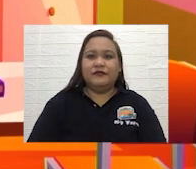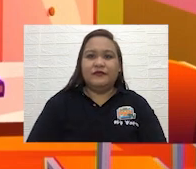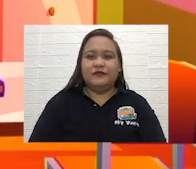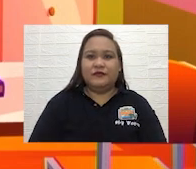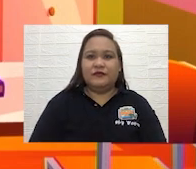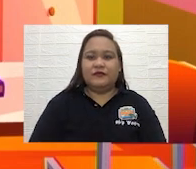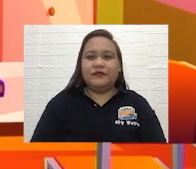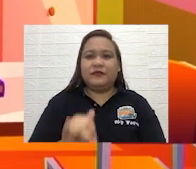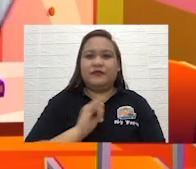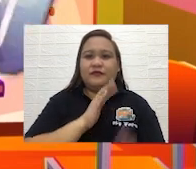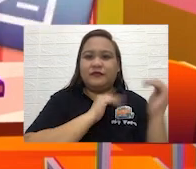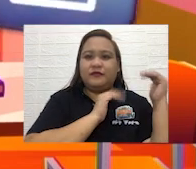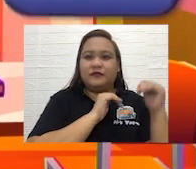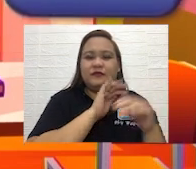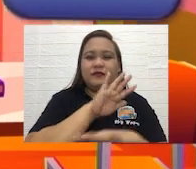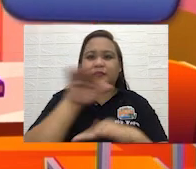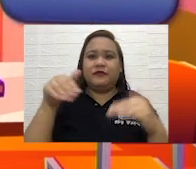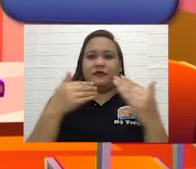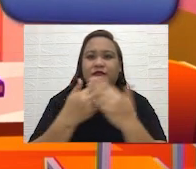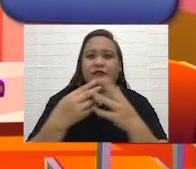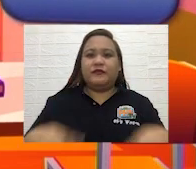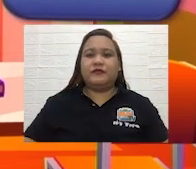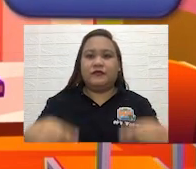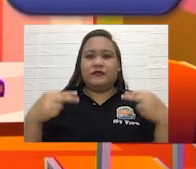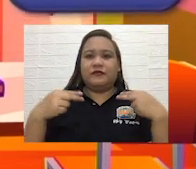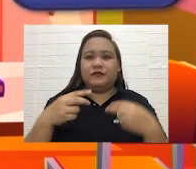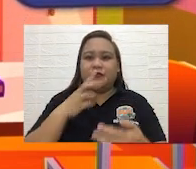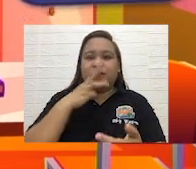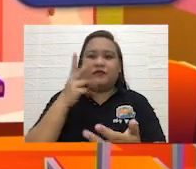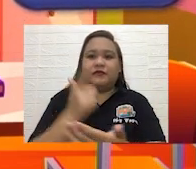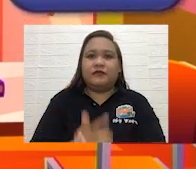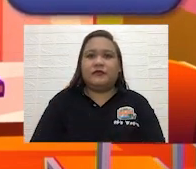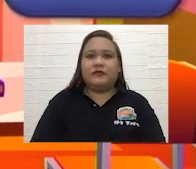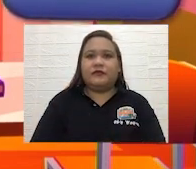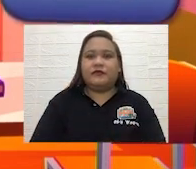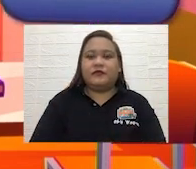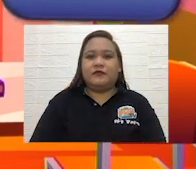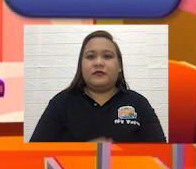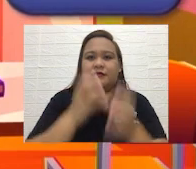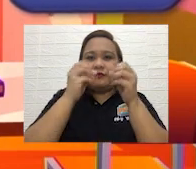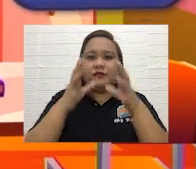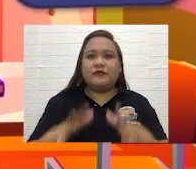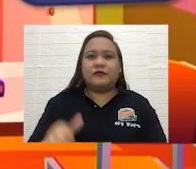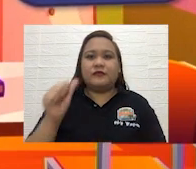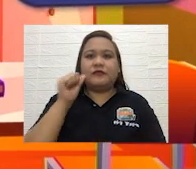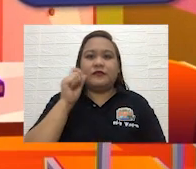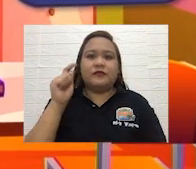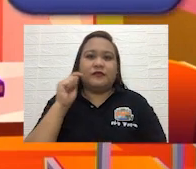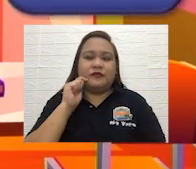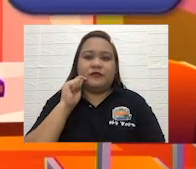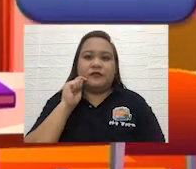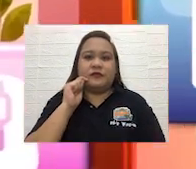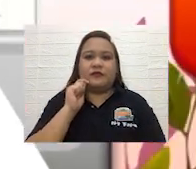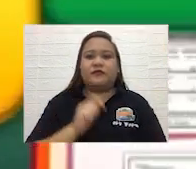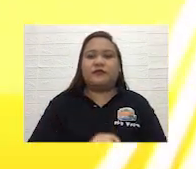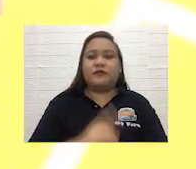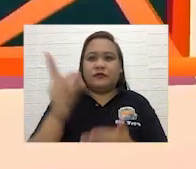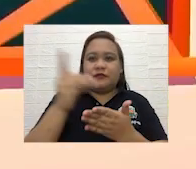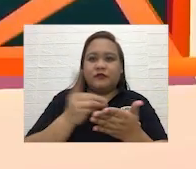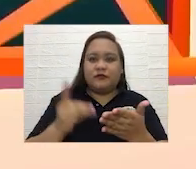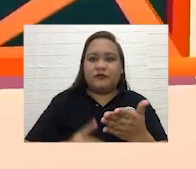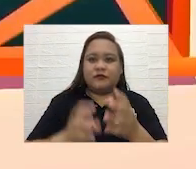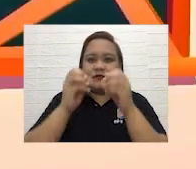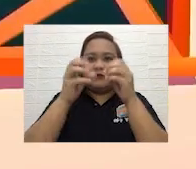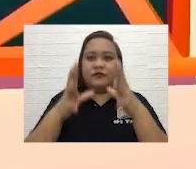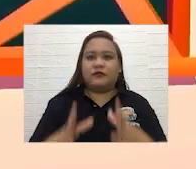you? I hope that you are all healthy and well. I am Alnefery Tolentino, and I